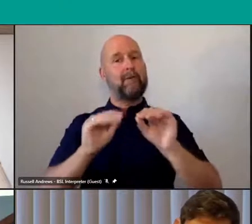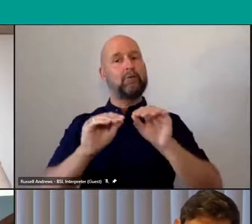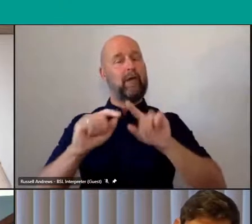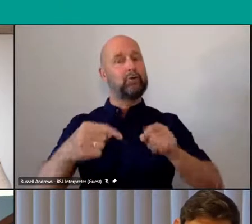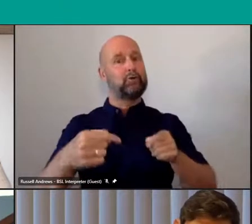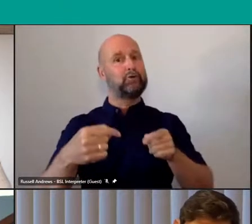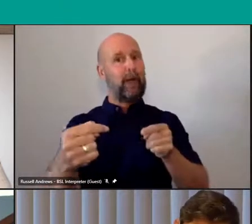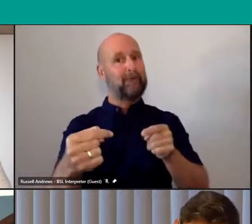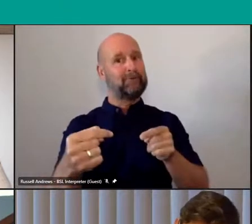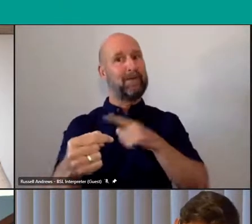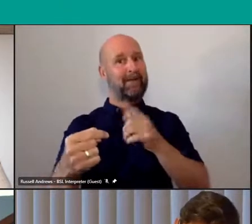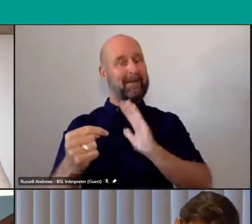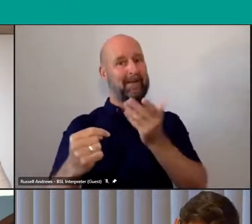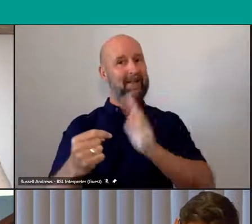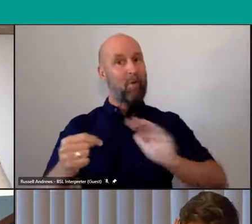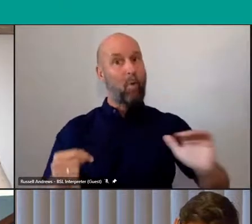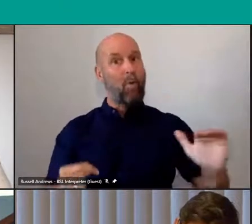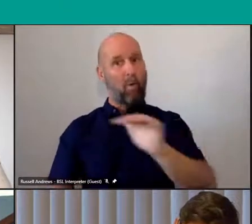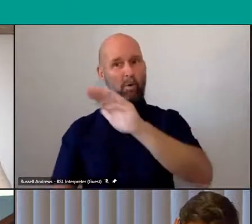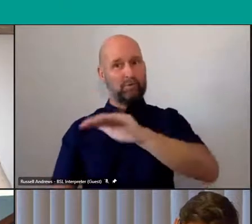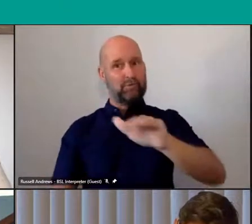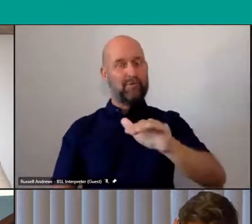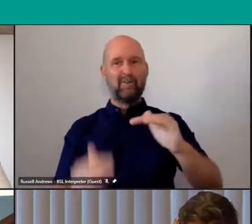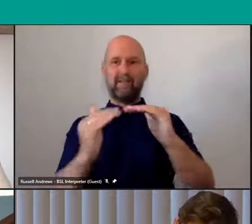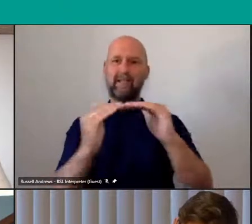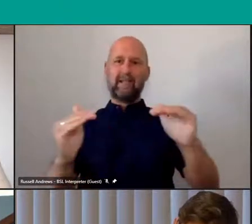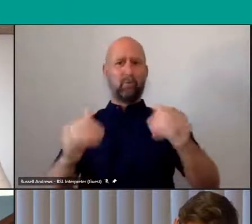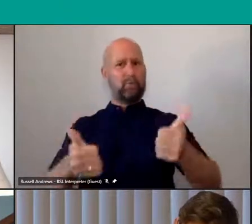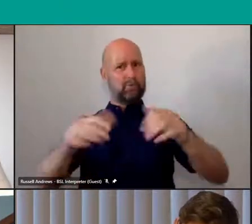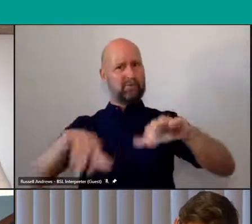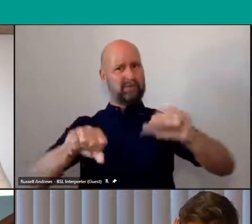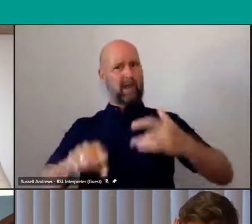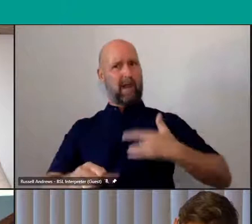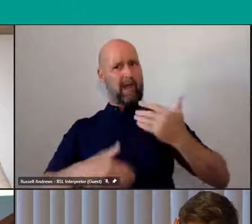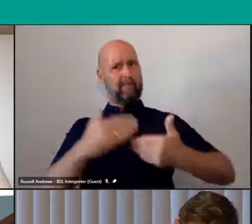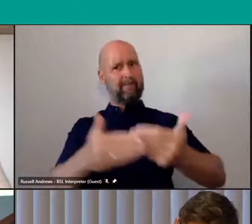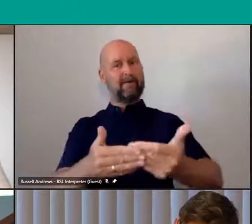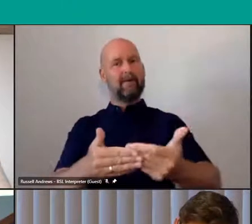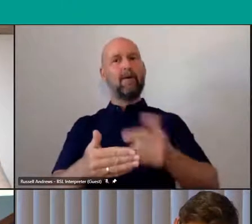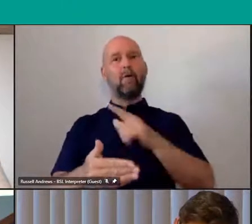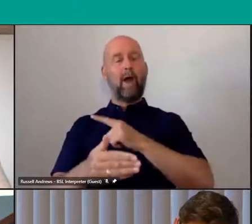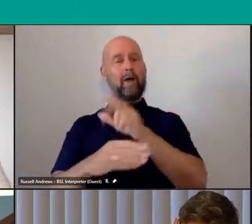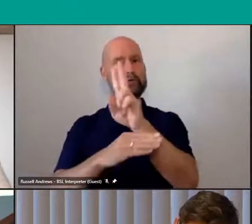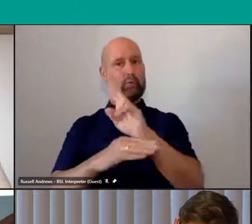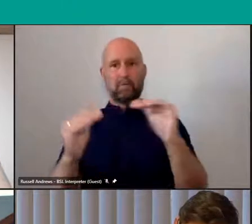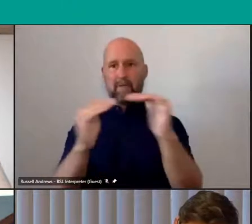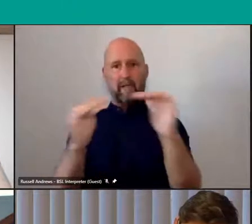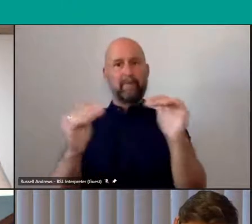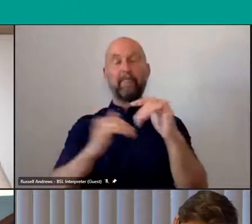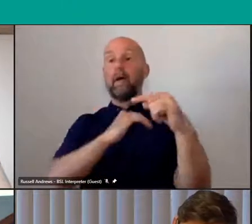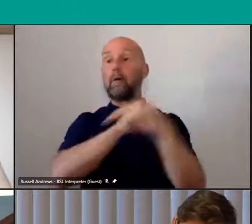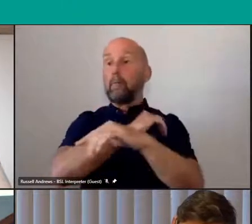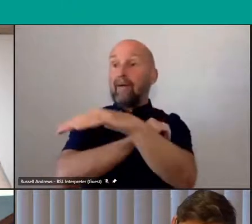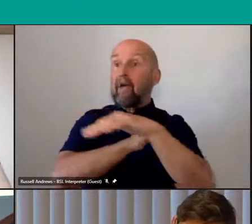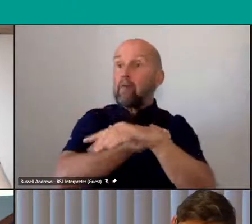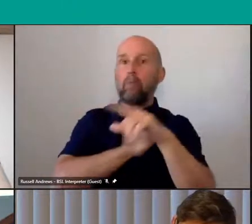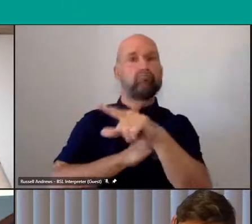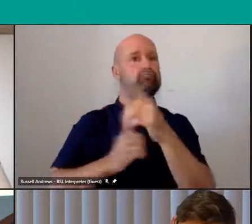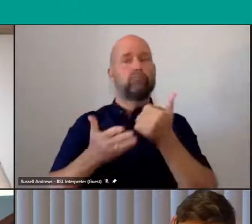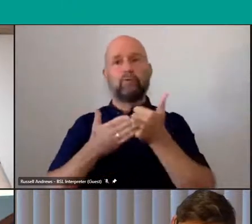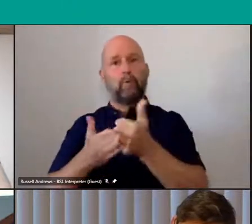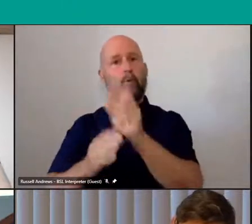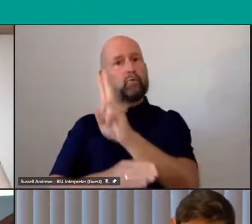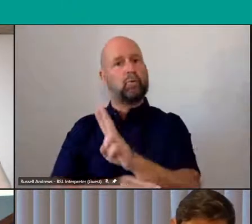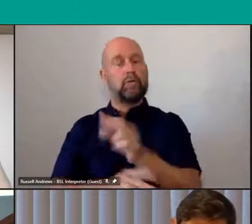give every child an equal start in life by levelling up schools in deprived communities, supporting